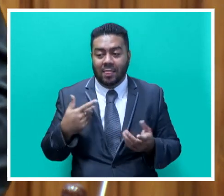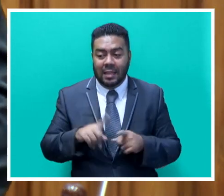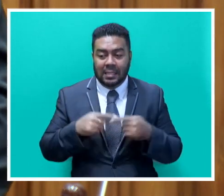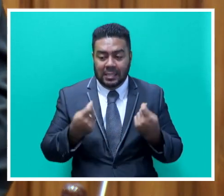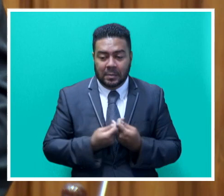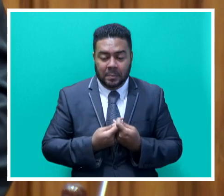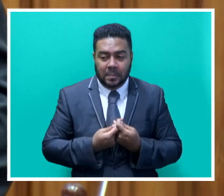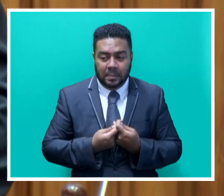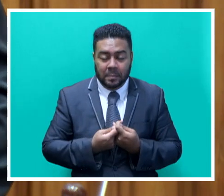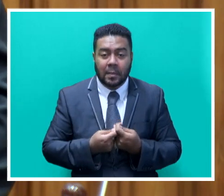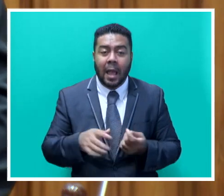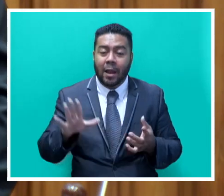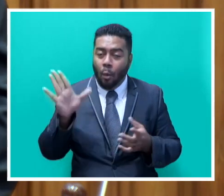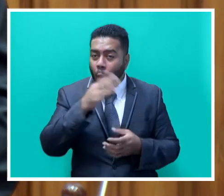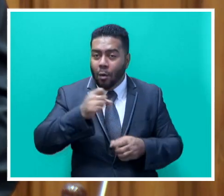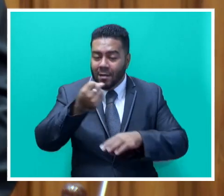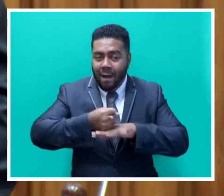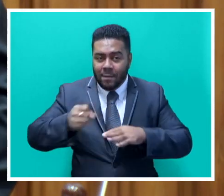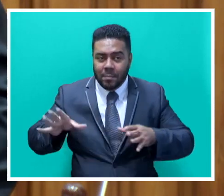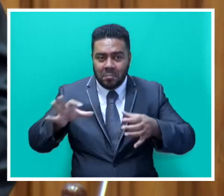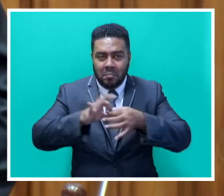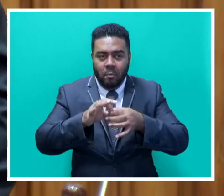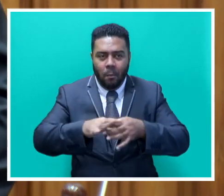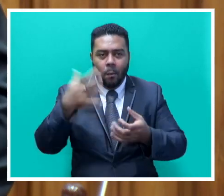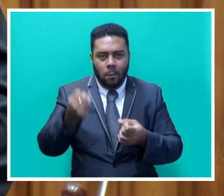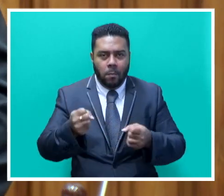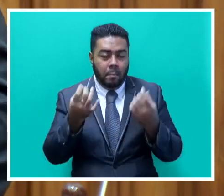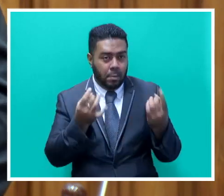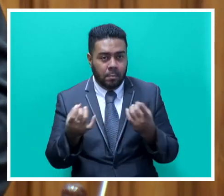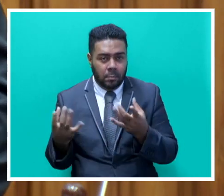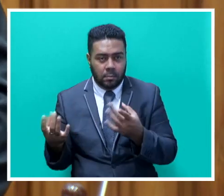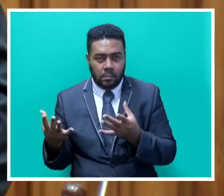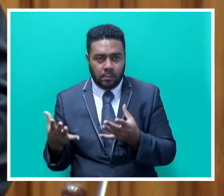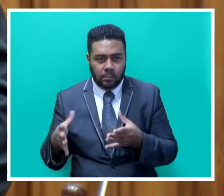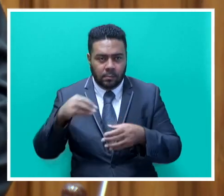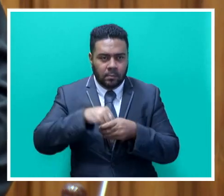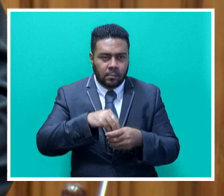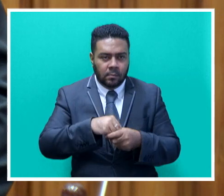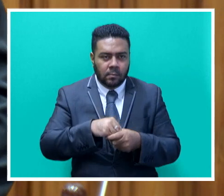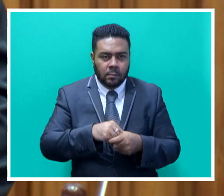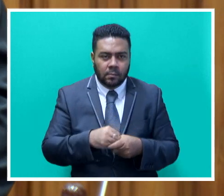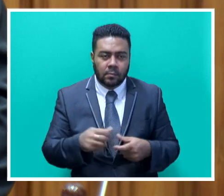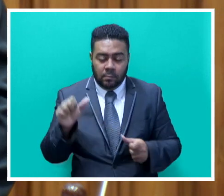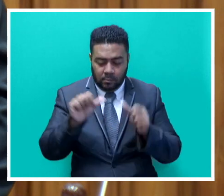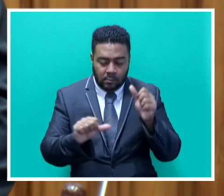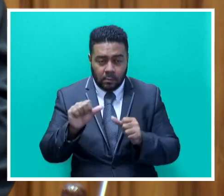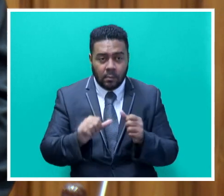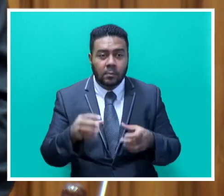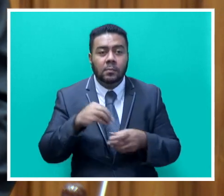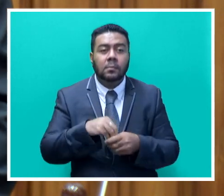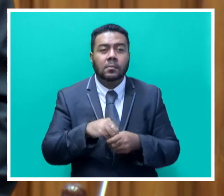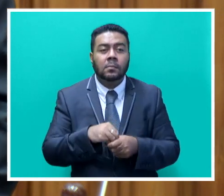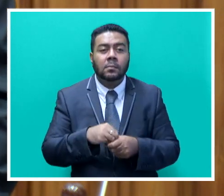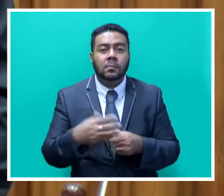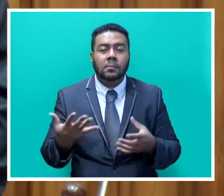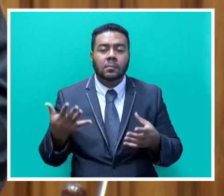commissioners and all government agencies have been in preparation phase with ongoing screening, disease surveillance within the community as well as in the ports